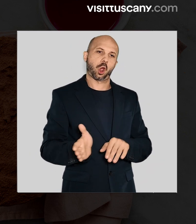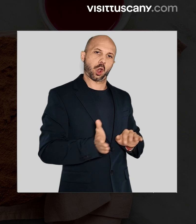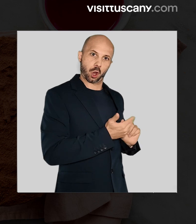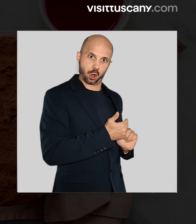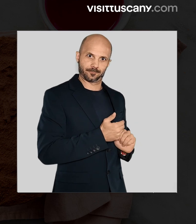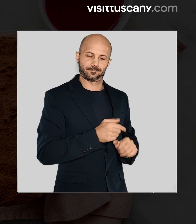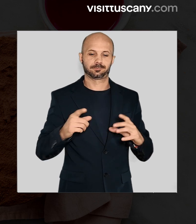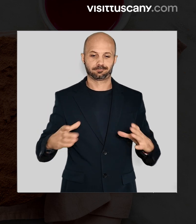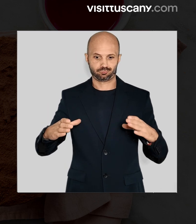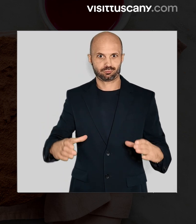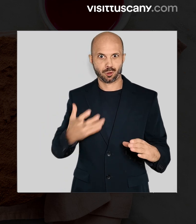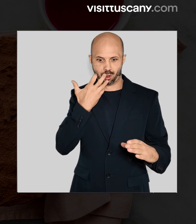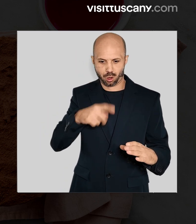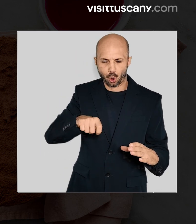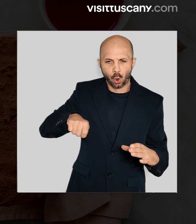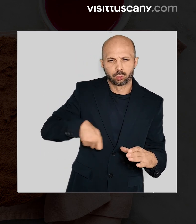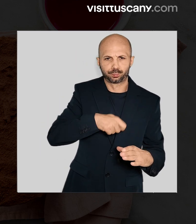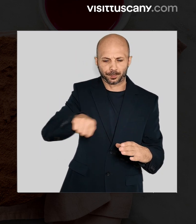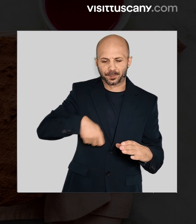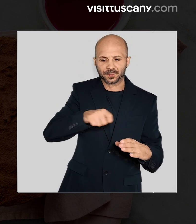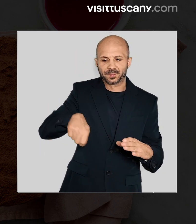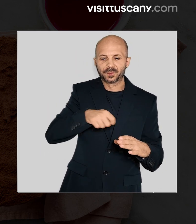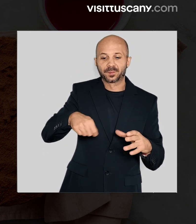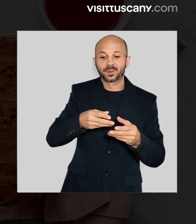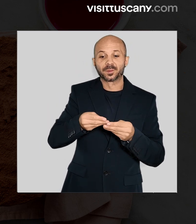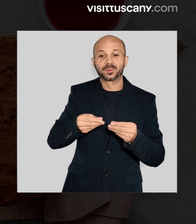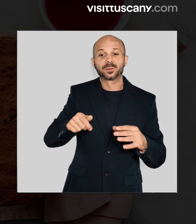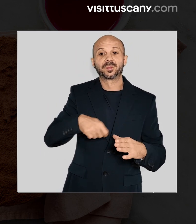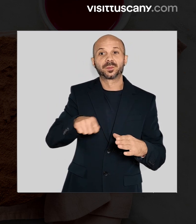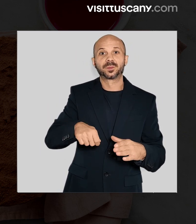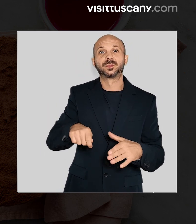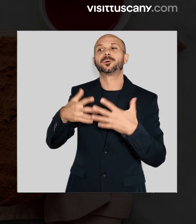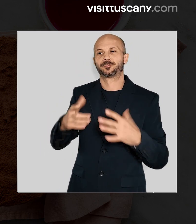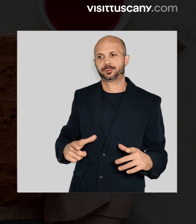Cook over low heat until the custard thickens.